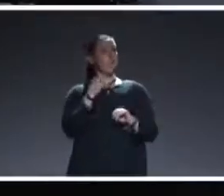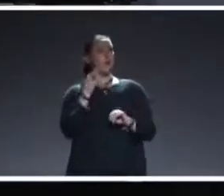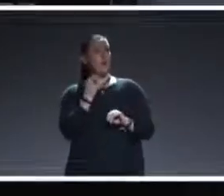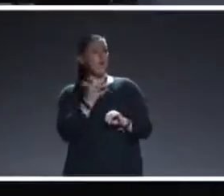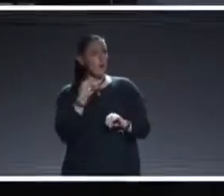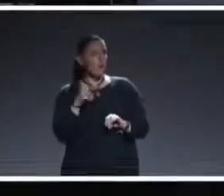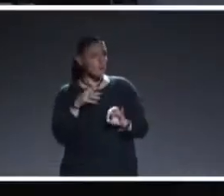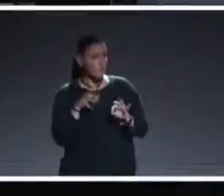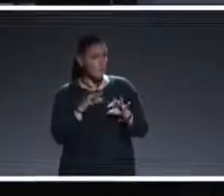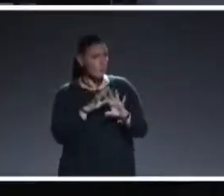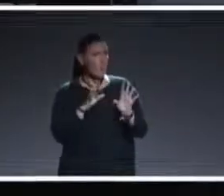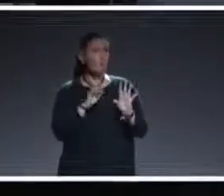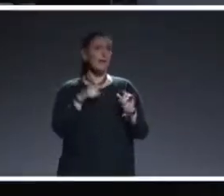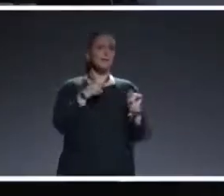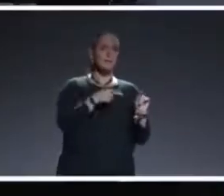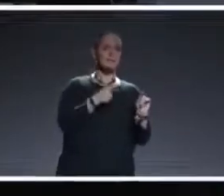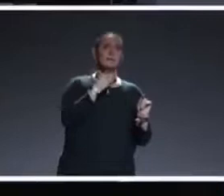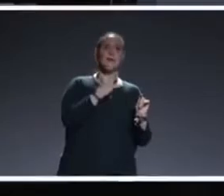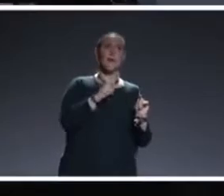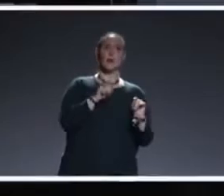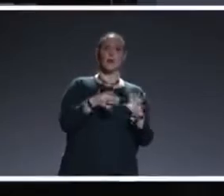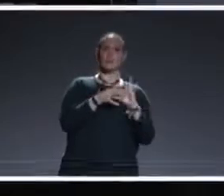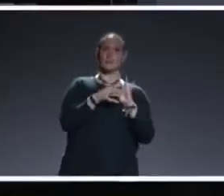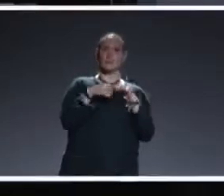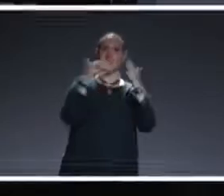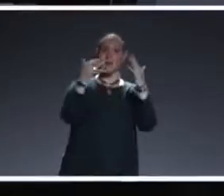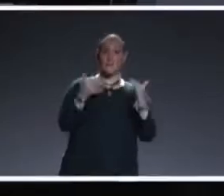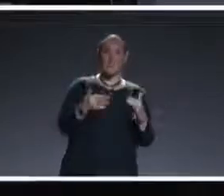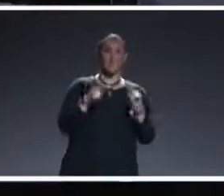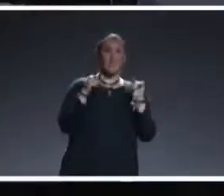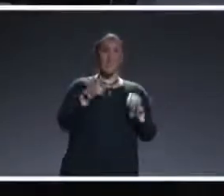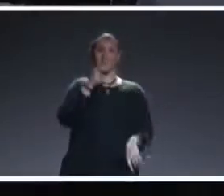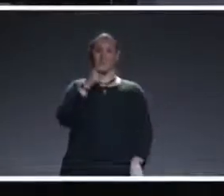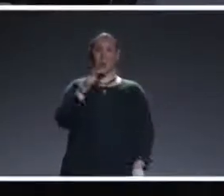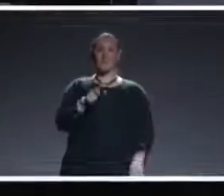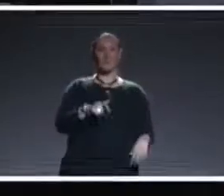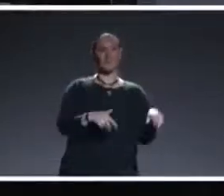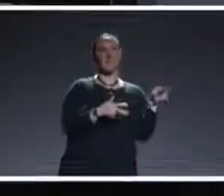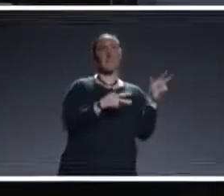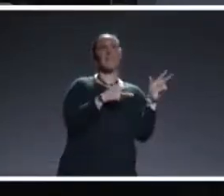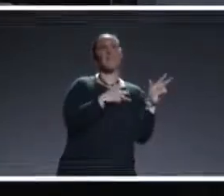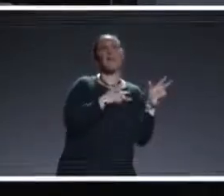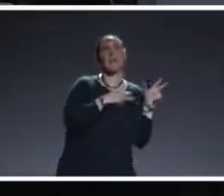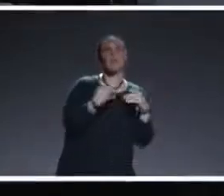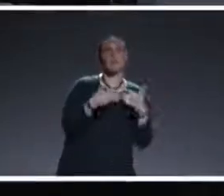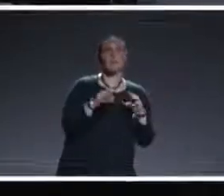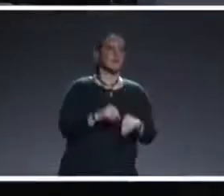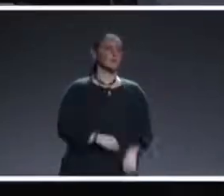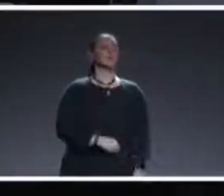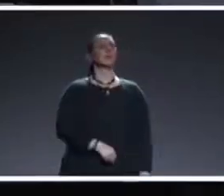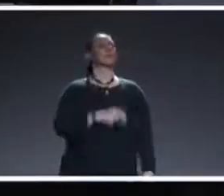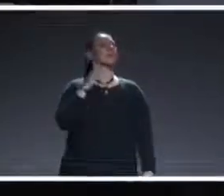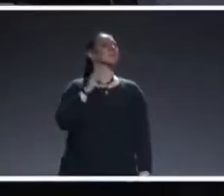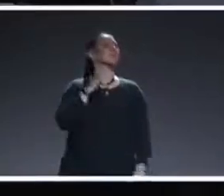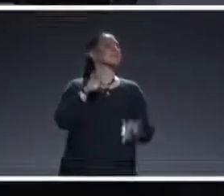strange to say a word like real in the context of Matrix, of course. Ganz genau.